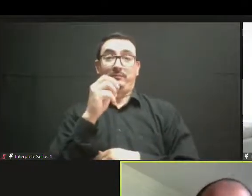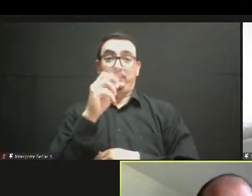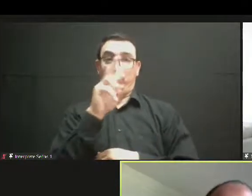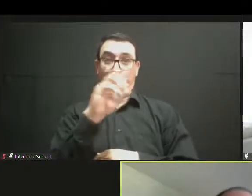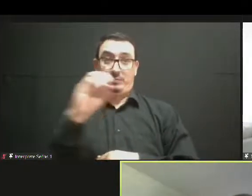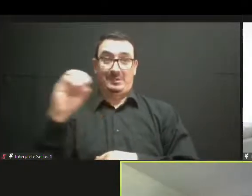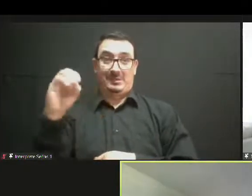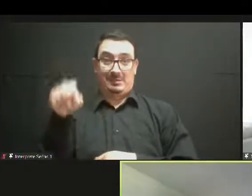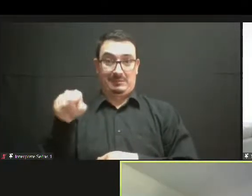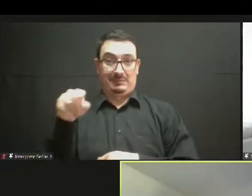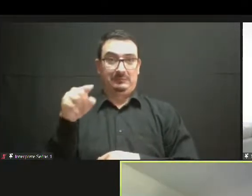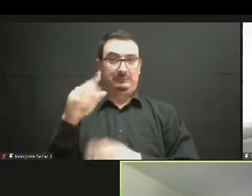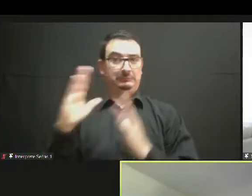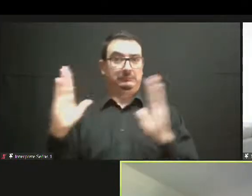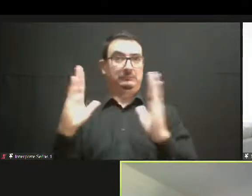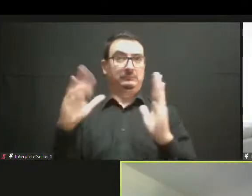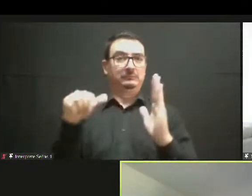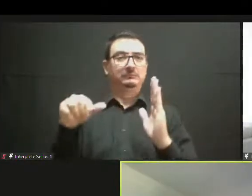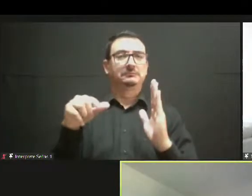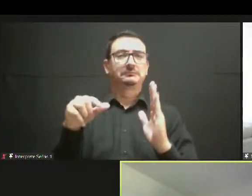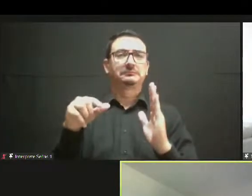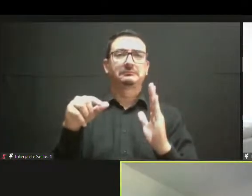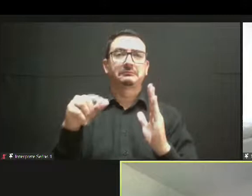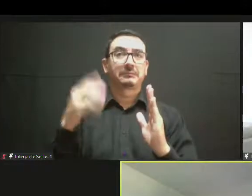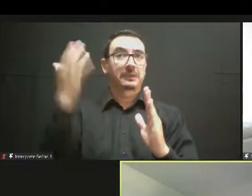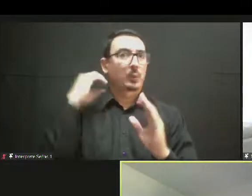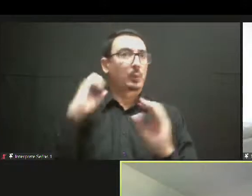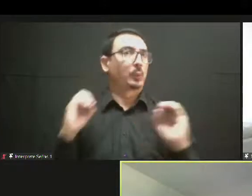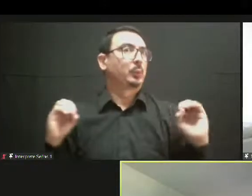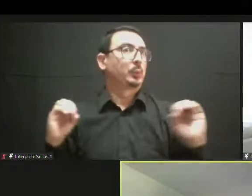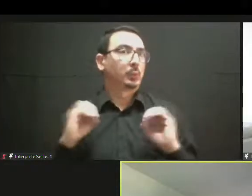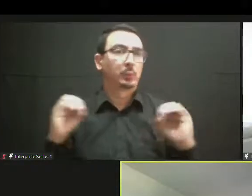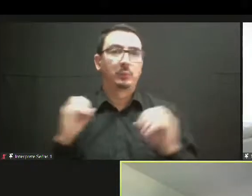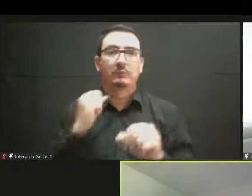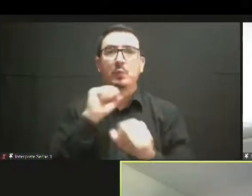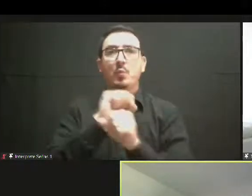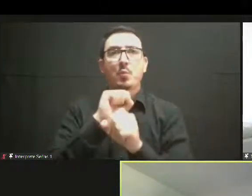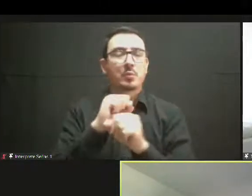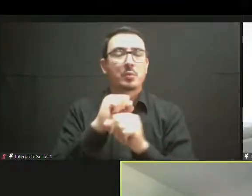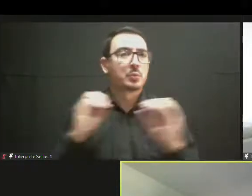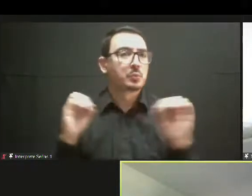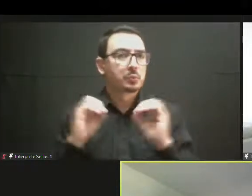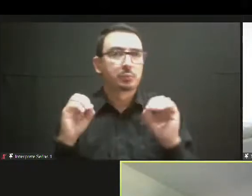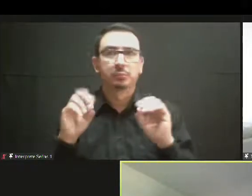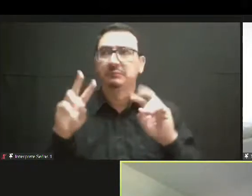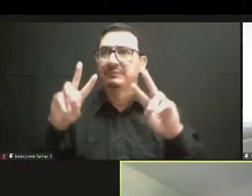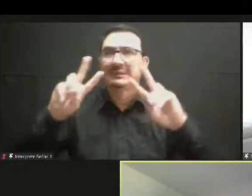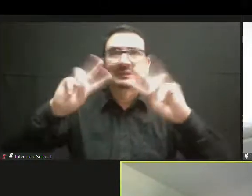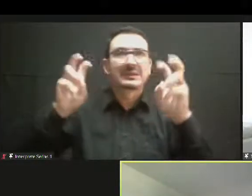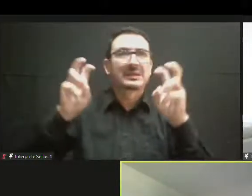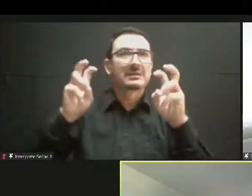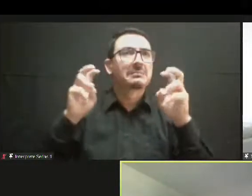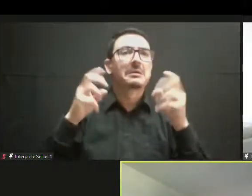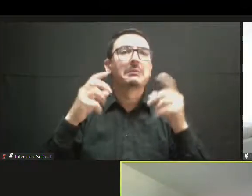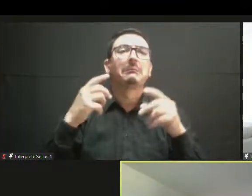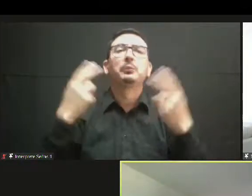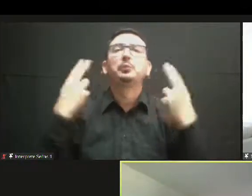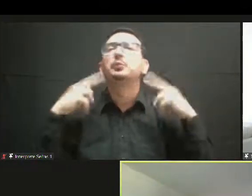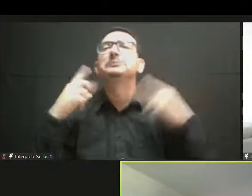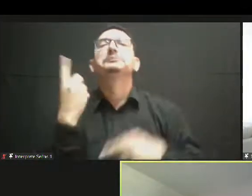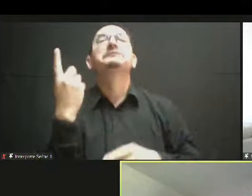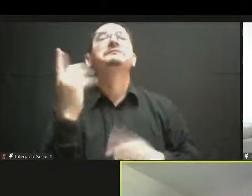of tourism in our activity. So it was out of that 6 new companies that arrived that we start promoting